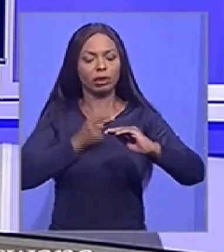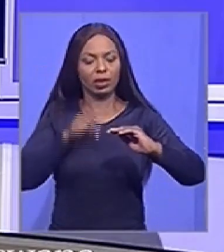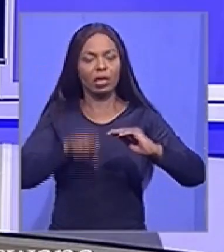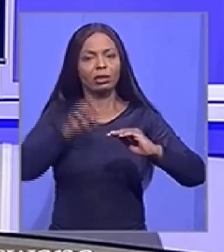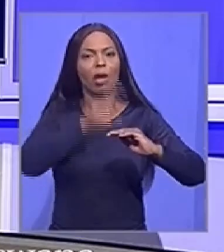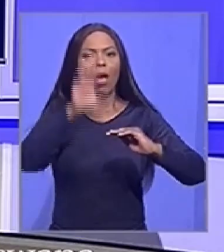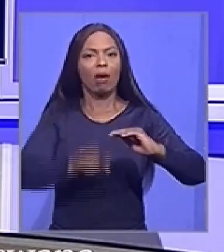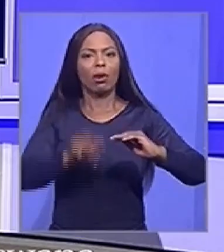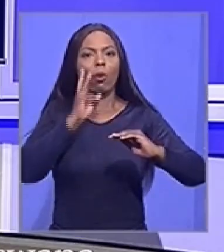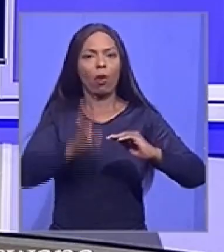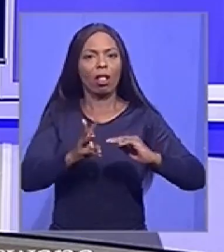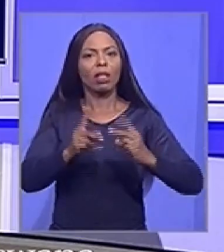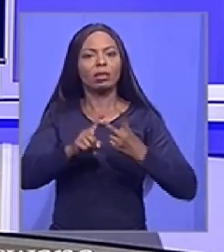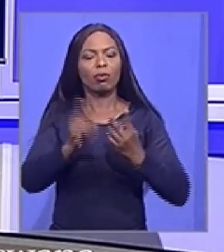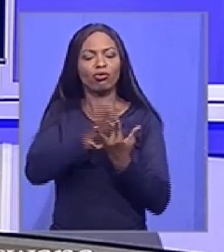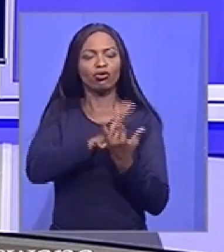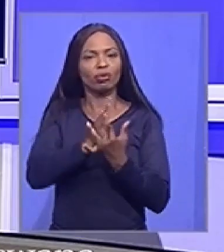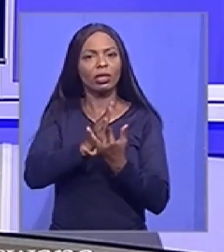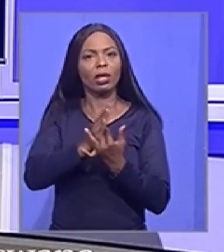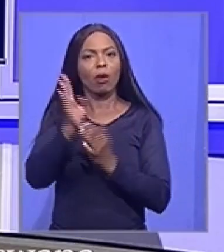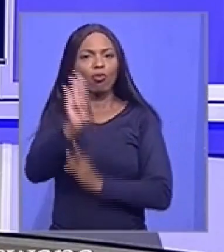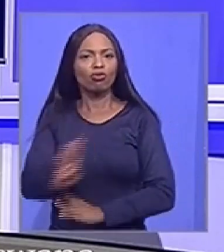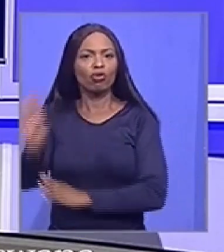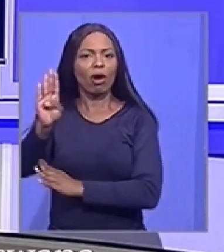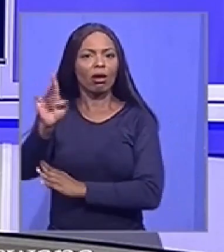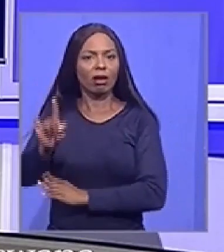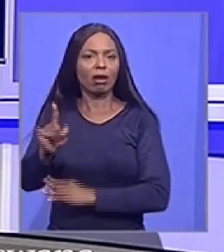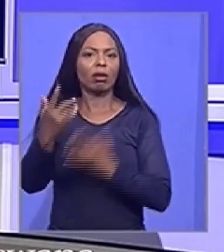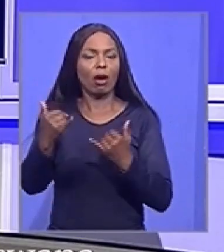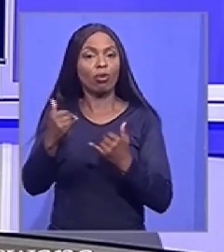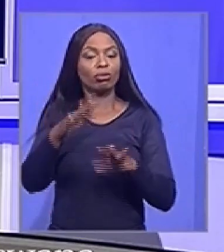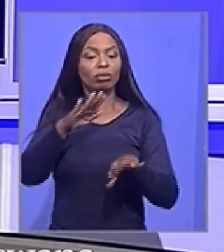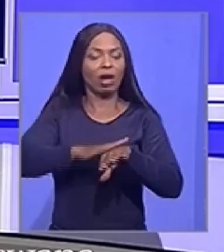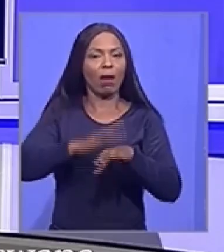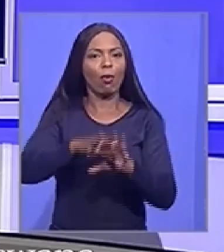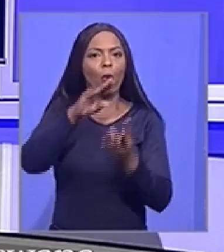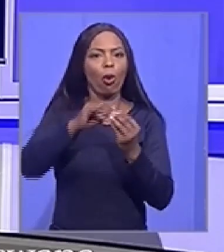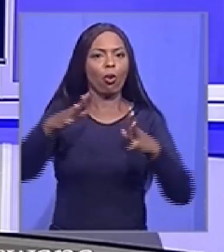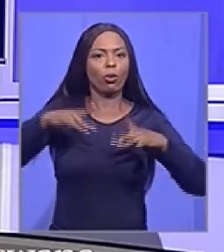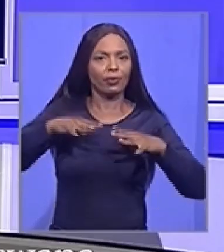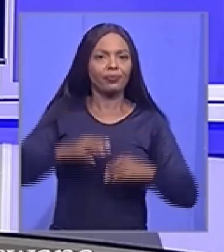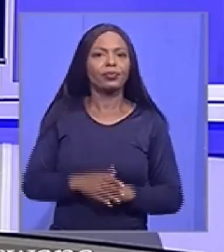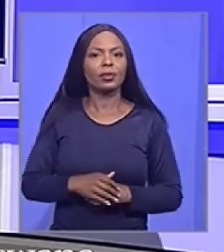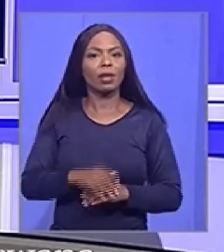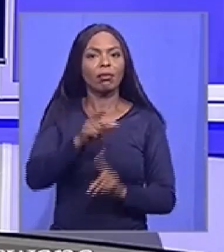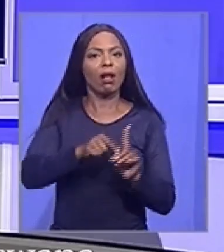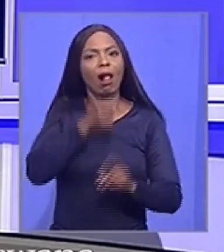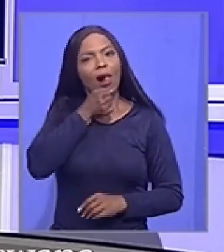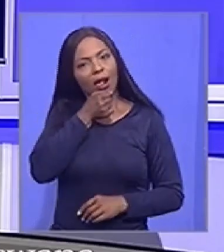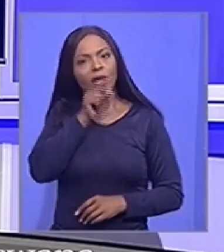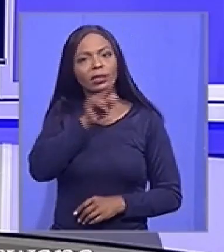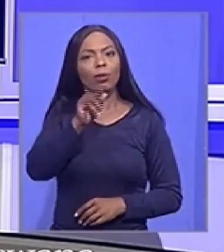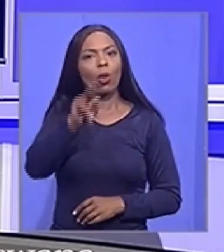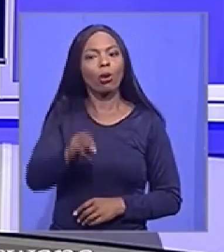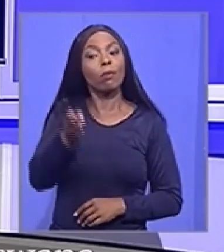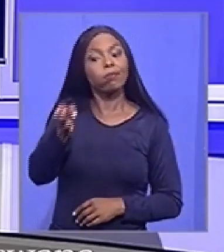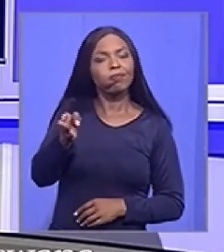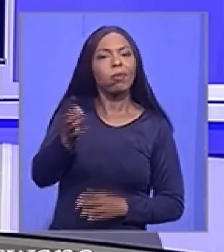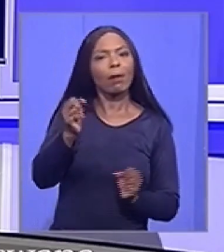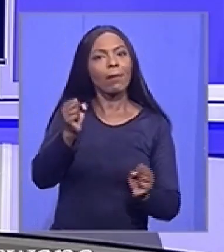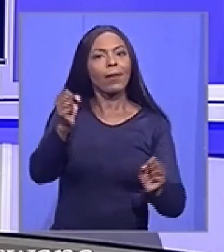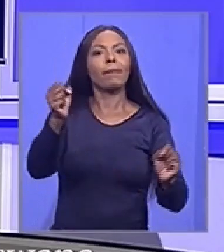Afrika Borwa le Botswana mo bokhutlong jono jwa beke ya Paseka. Dikgang wa rona Zebelon Maine o ne a le kwa molelwaneng o go sa